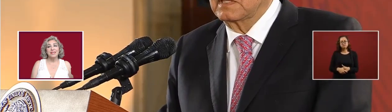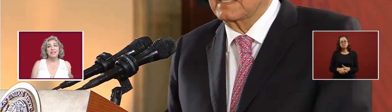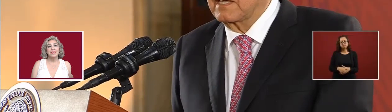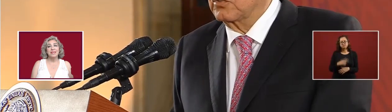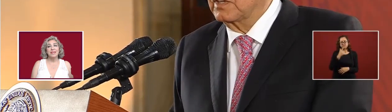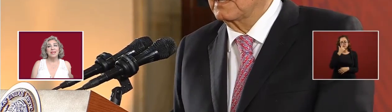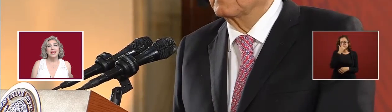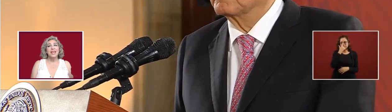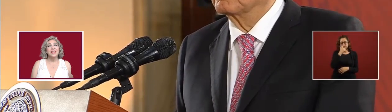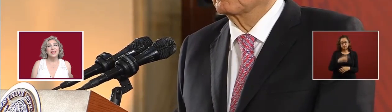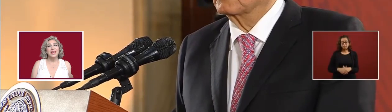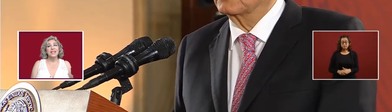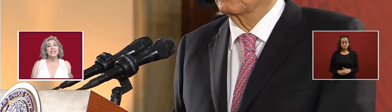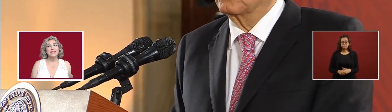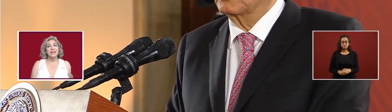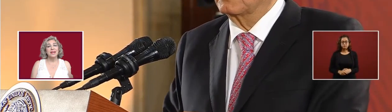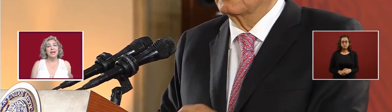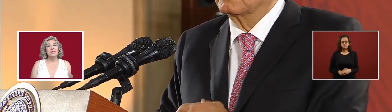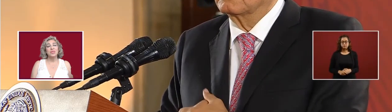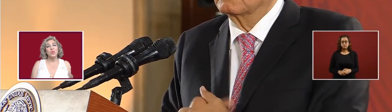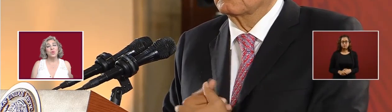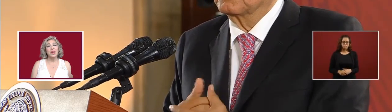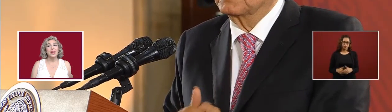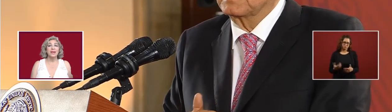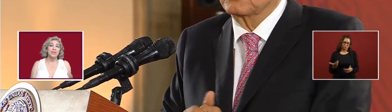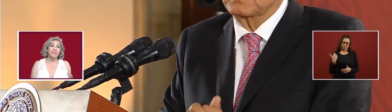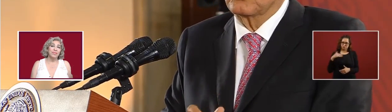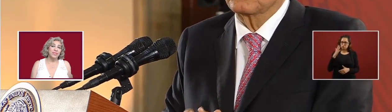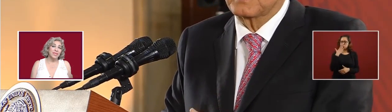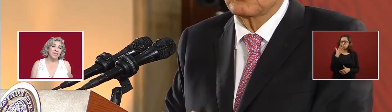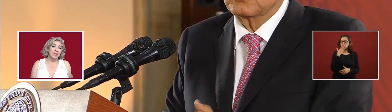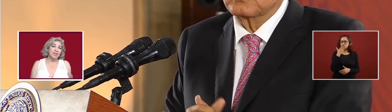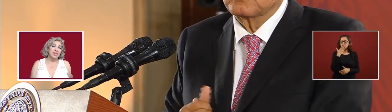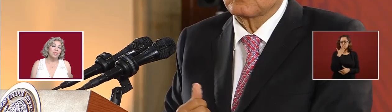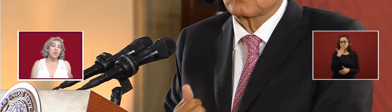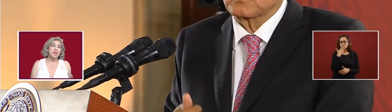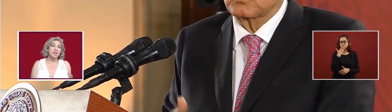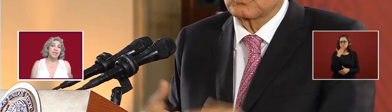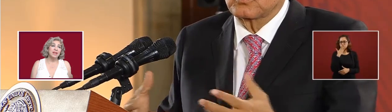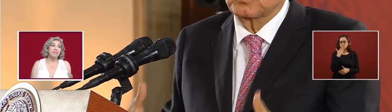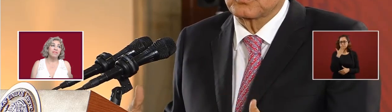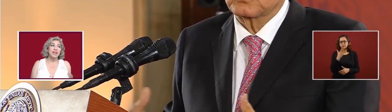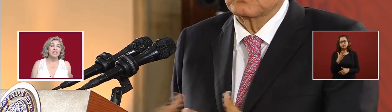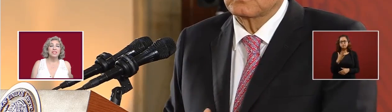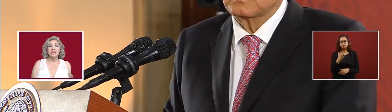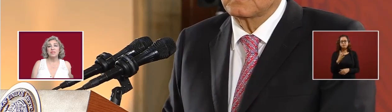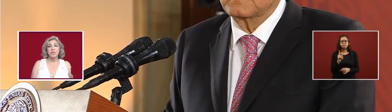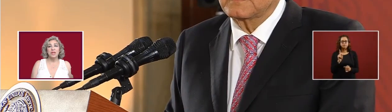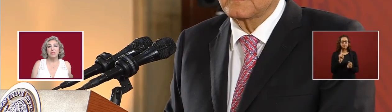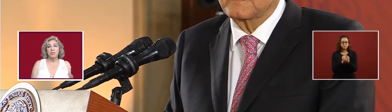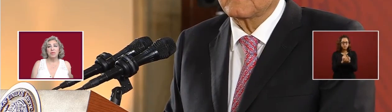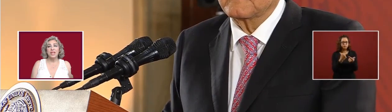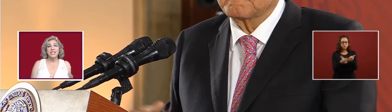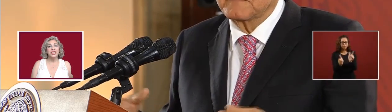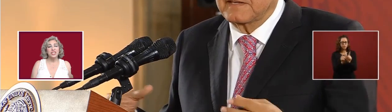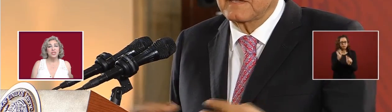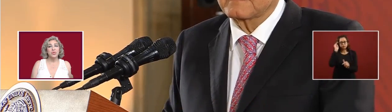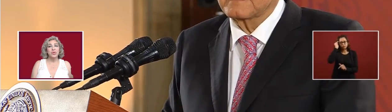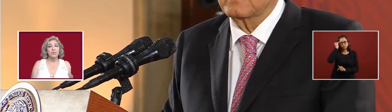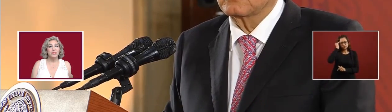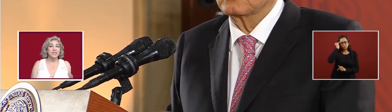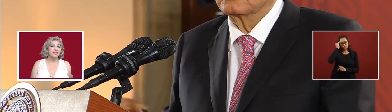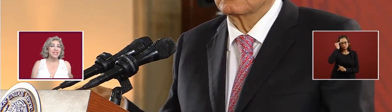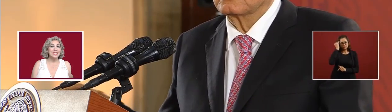in the case of Sonora. We then find ourselves with the indigenous